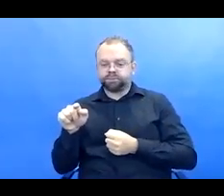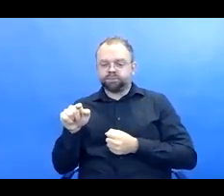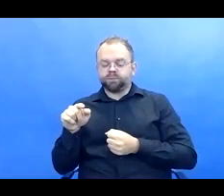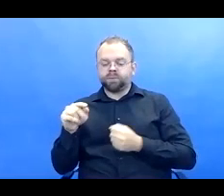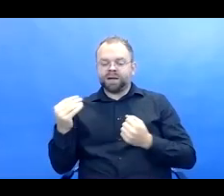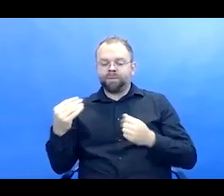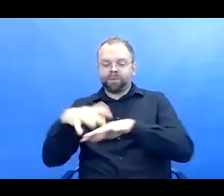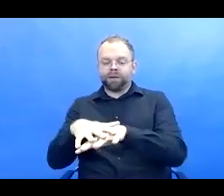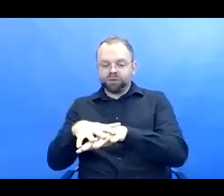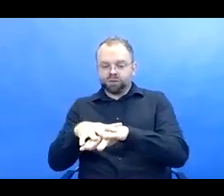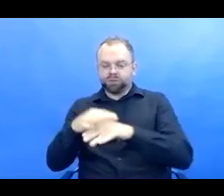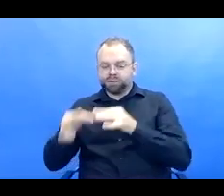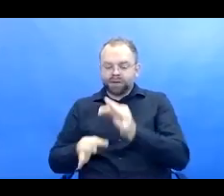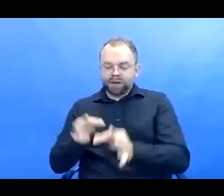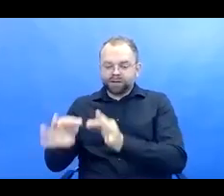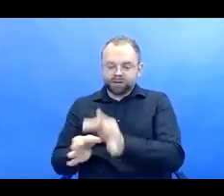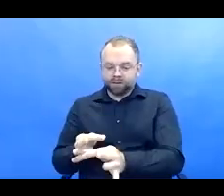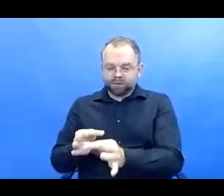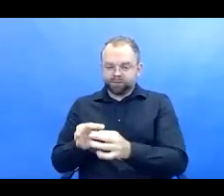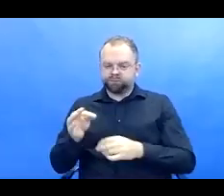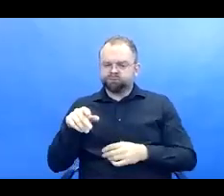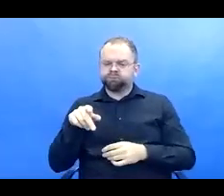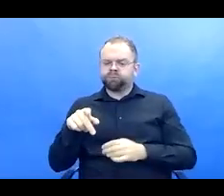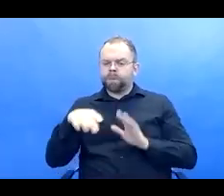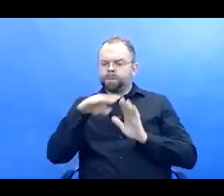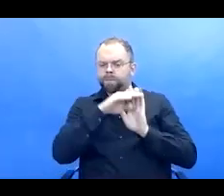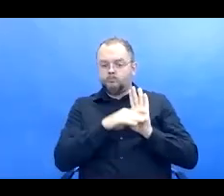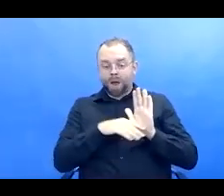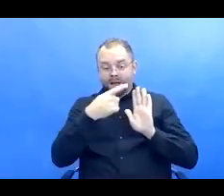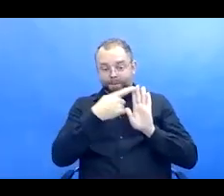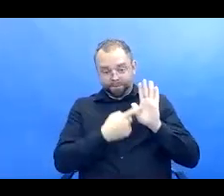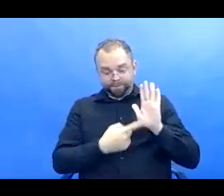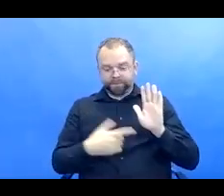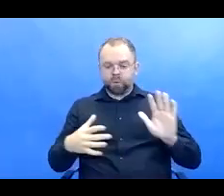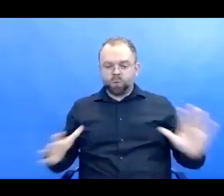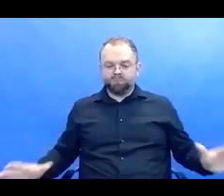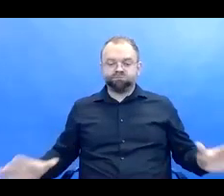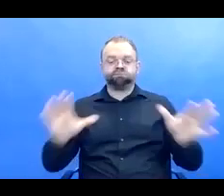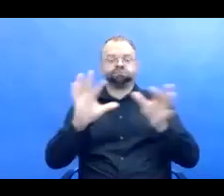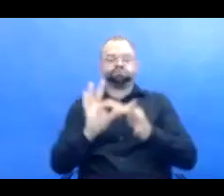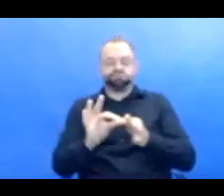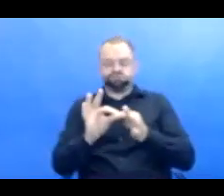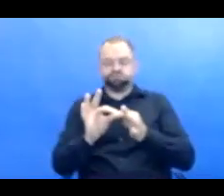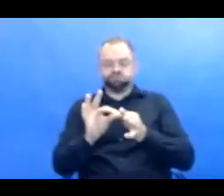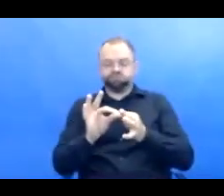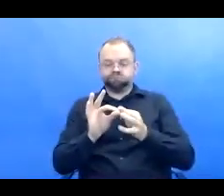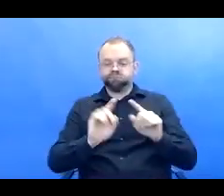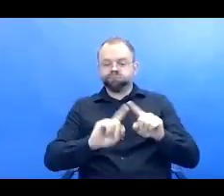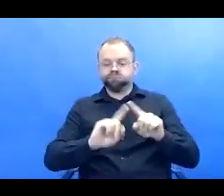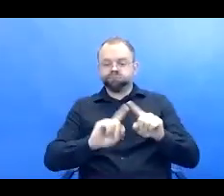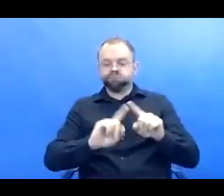the International Disability and Development Consortium. And it brings the expertise of all the members to make sure that we are